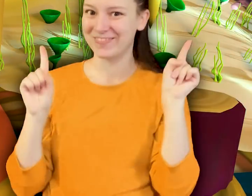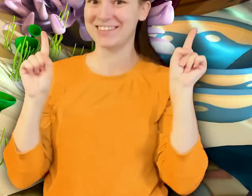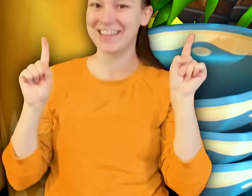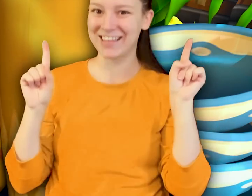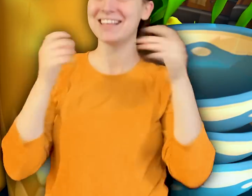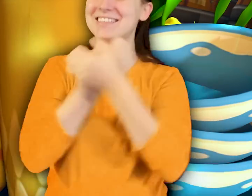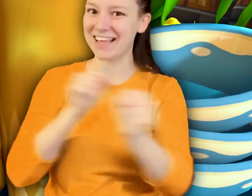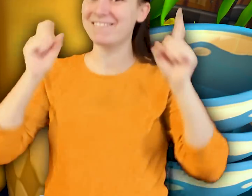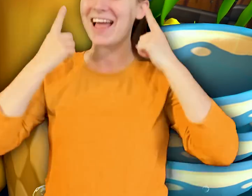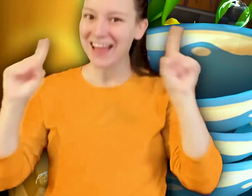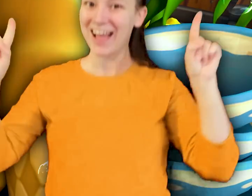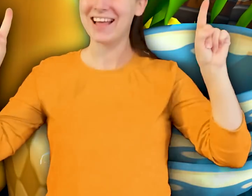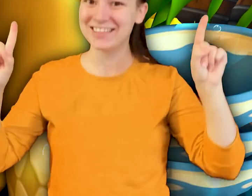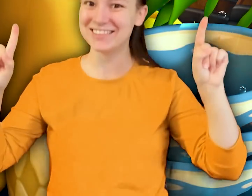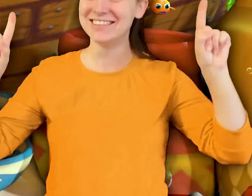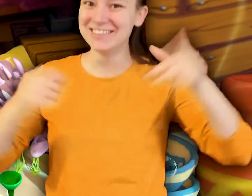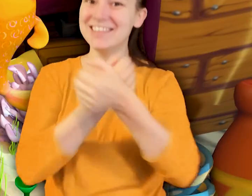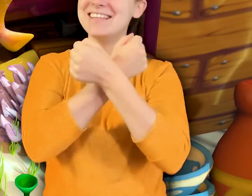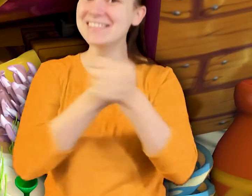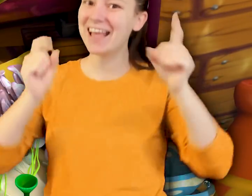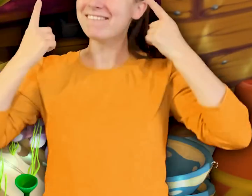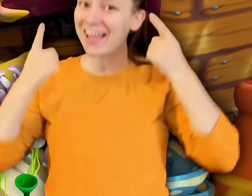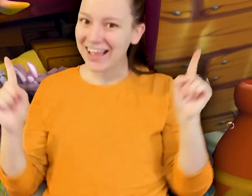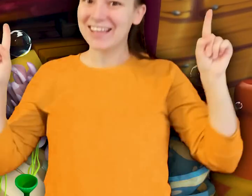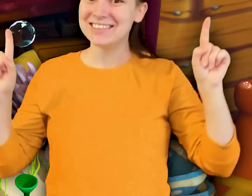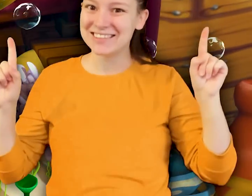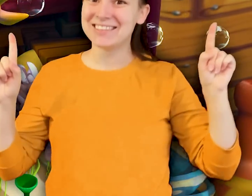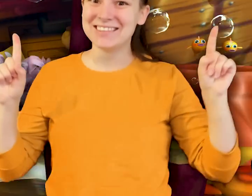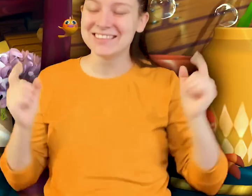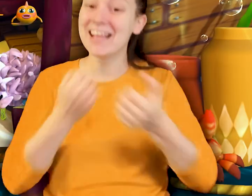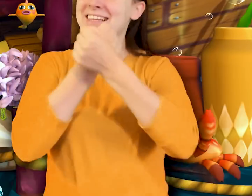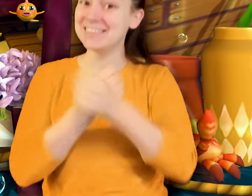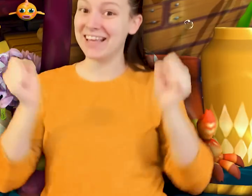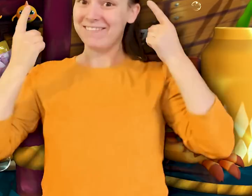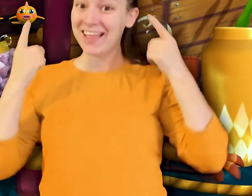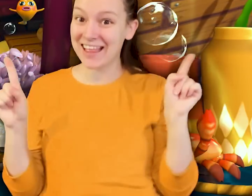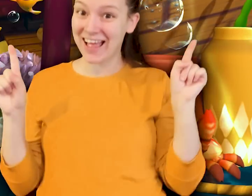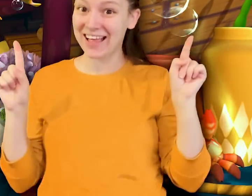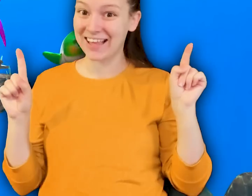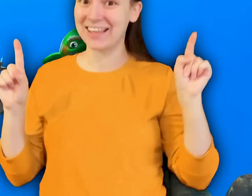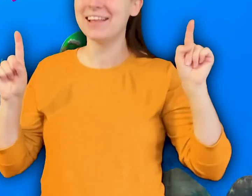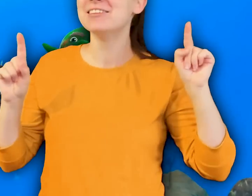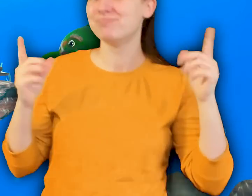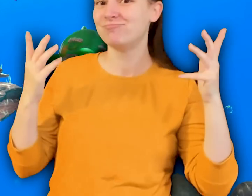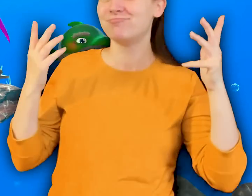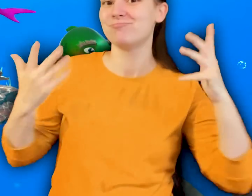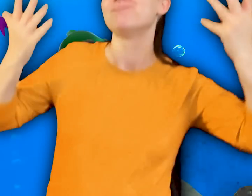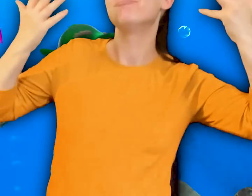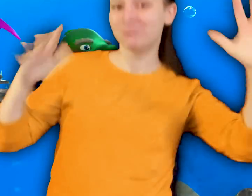at last safe at last safe at last safe at